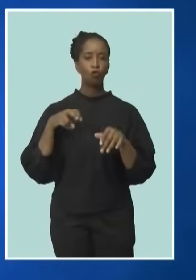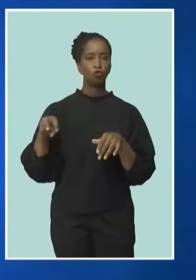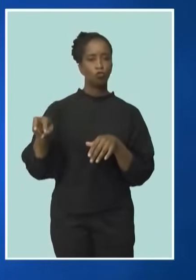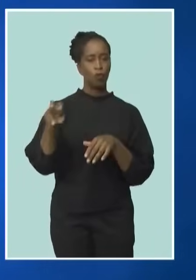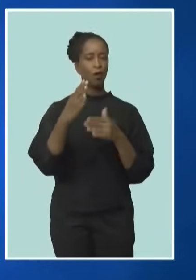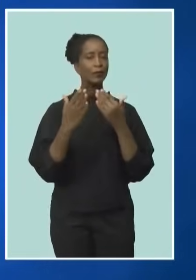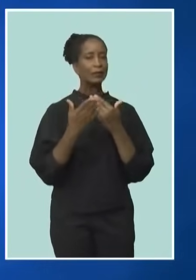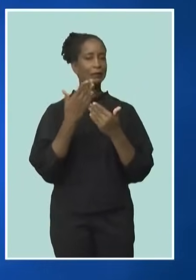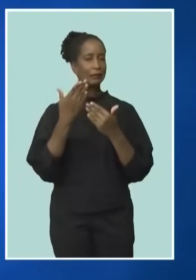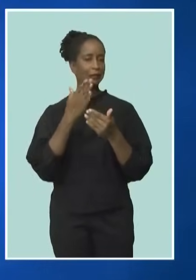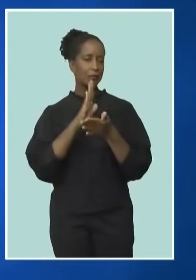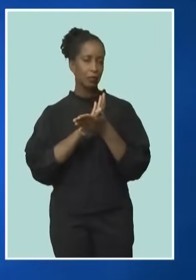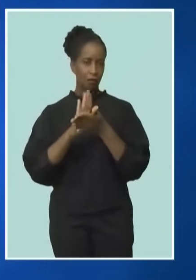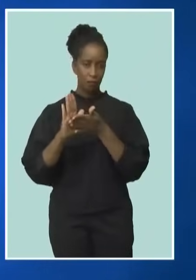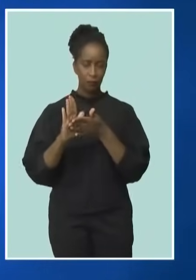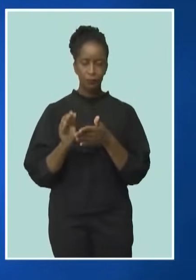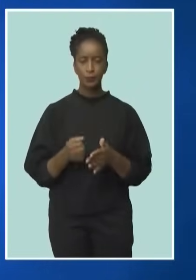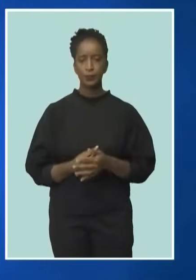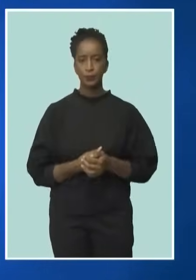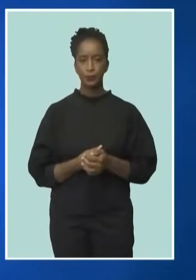Trevor Thorpe for the Business Report.